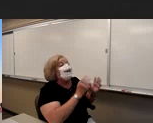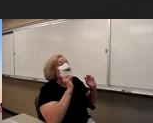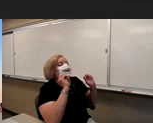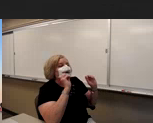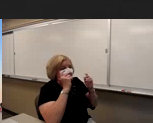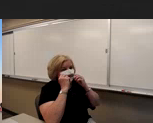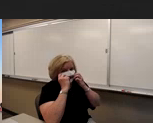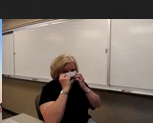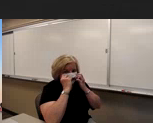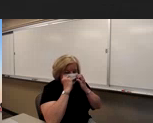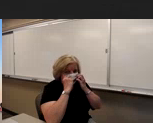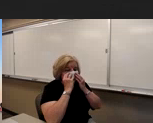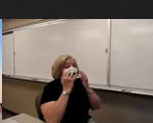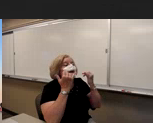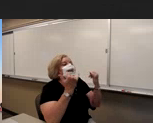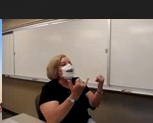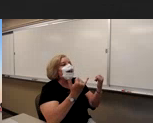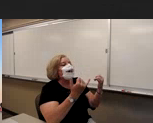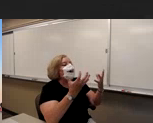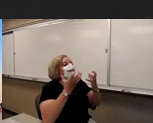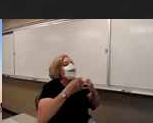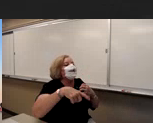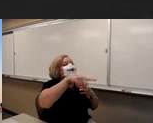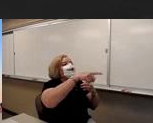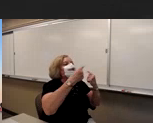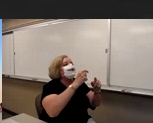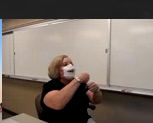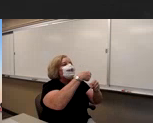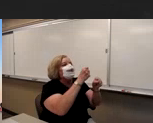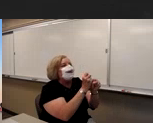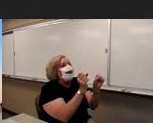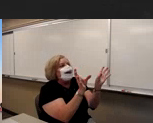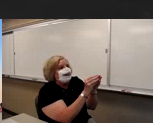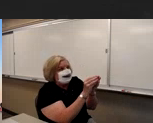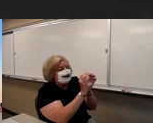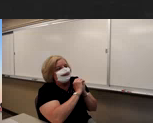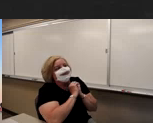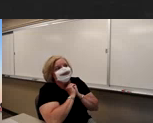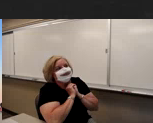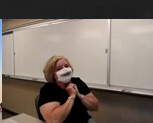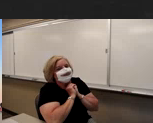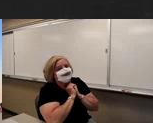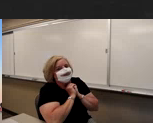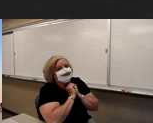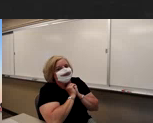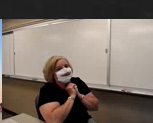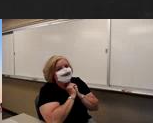Okay, so let me have you guys all try to create a meeting.